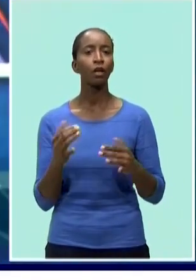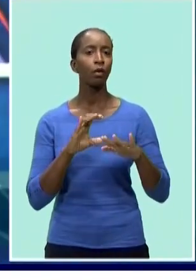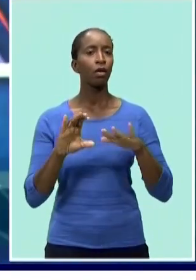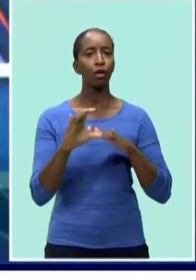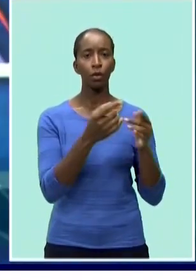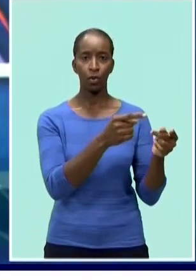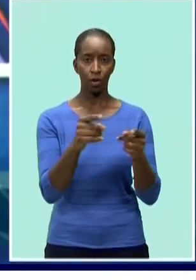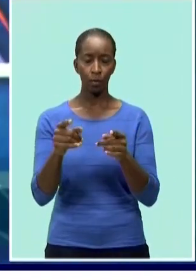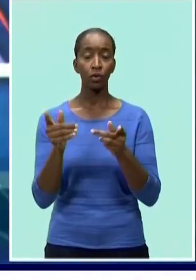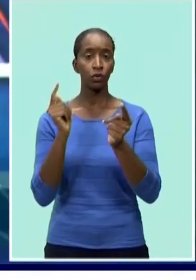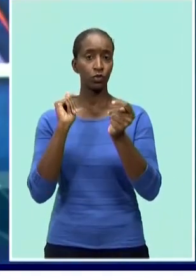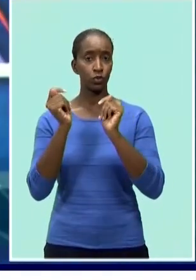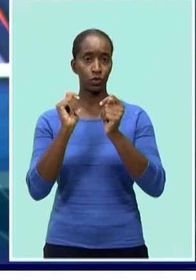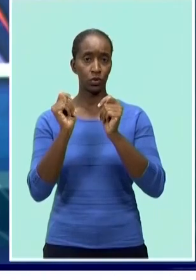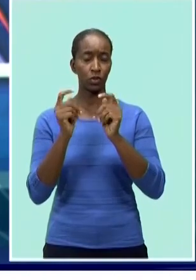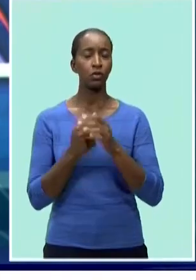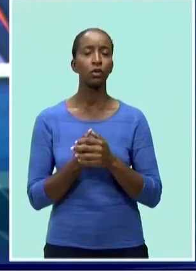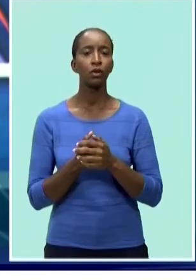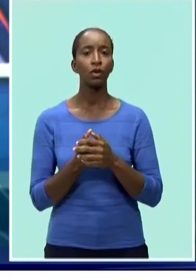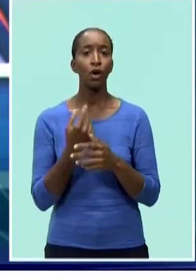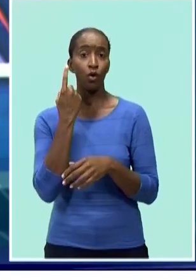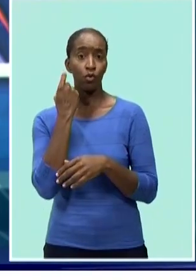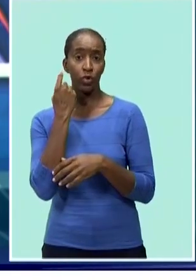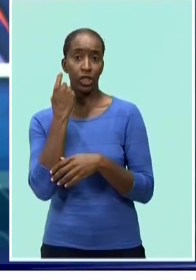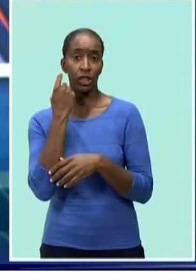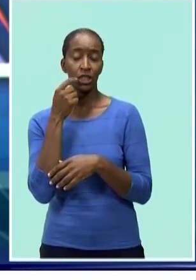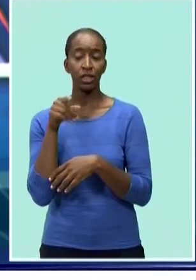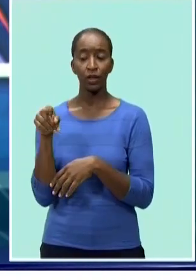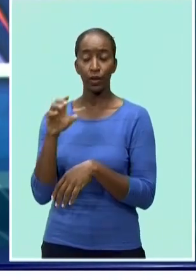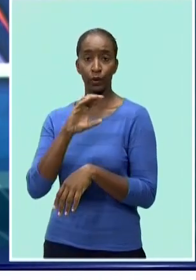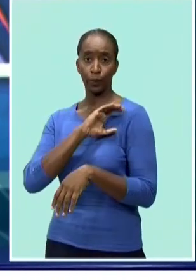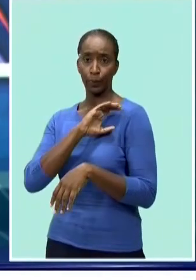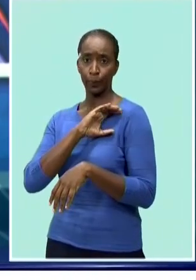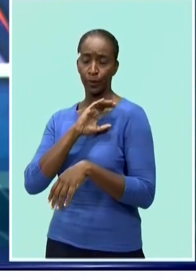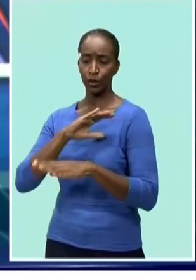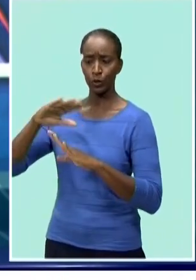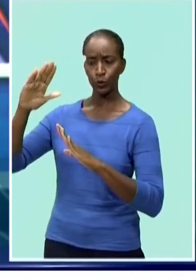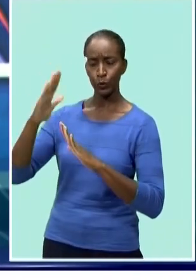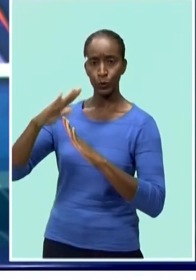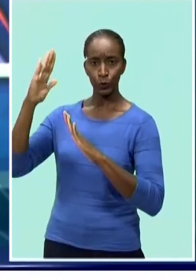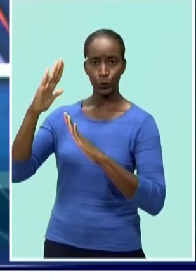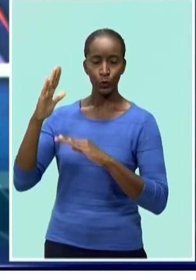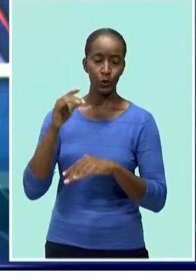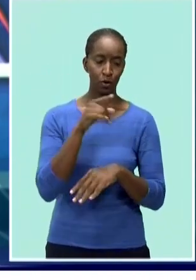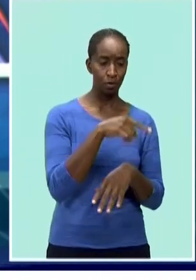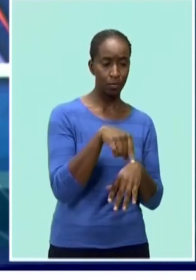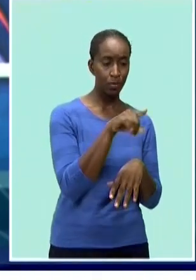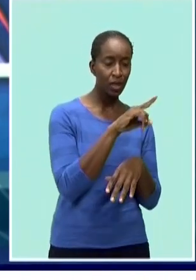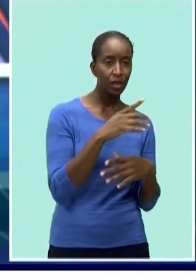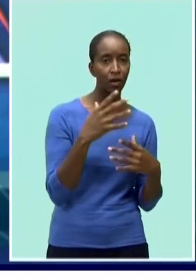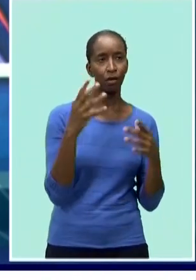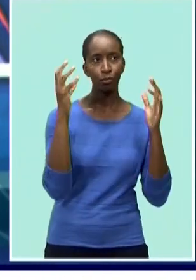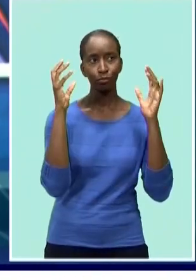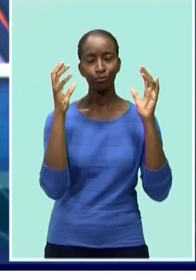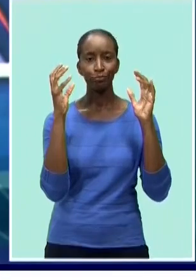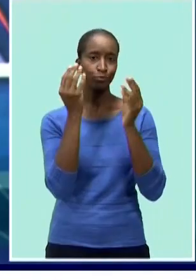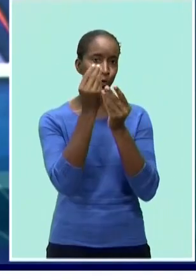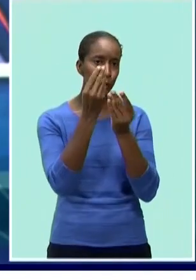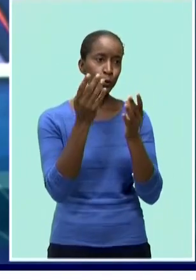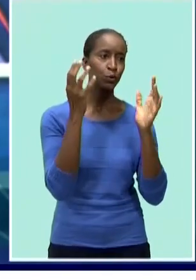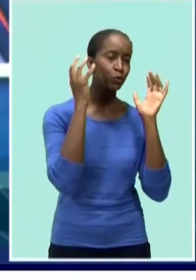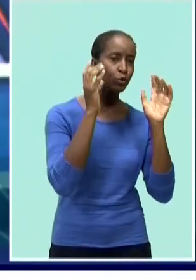Trinidad and Tobago, it seems as though recent criticisms by the media about the Commissioner of Police, Gary Griffith, have hit home. He is